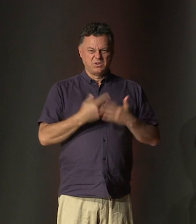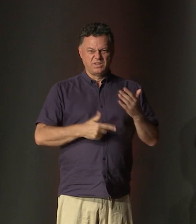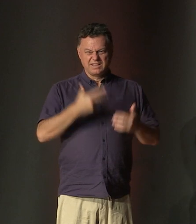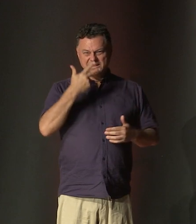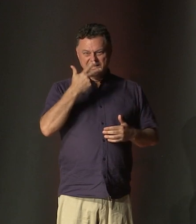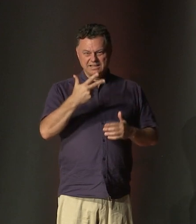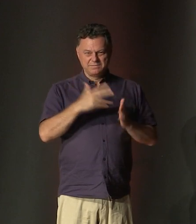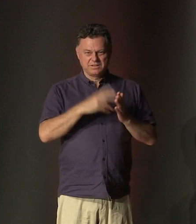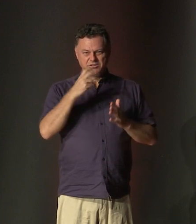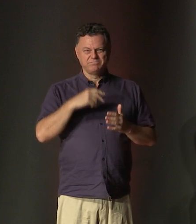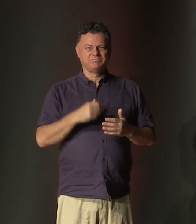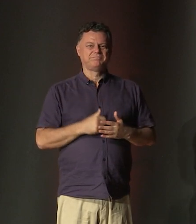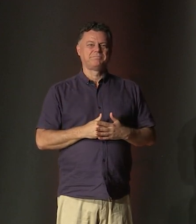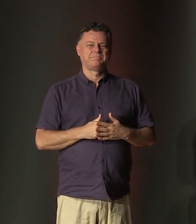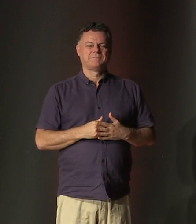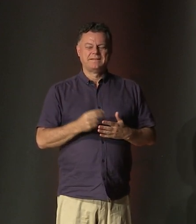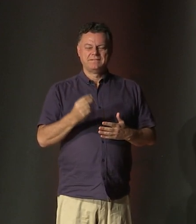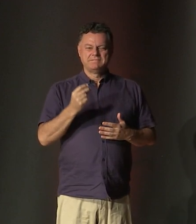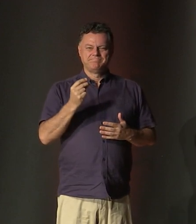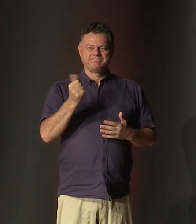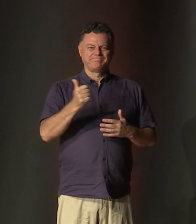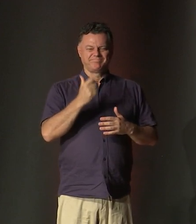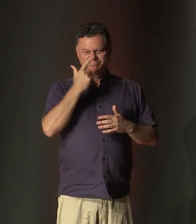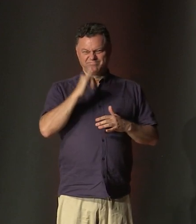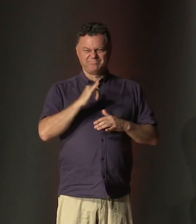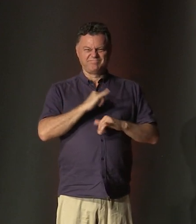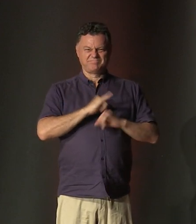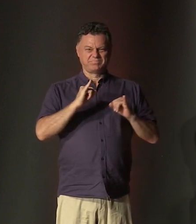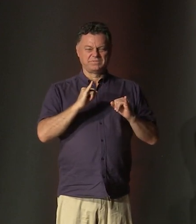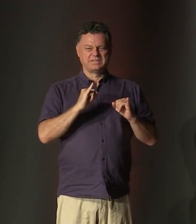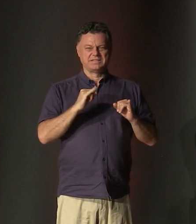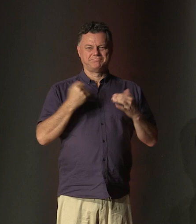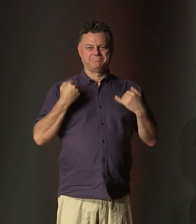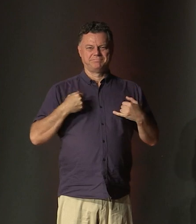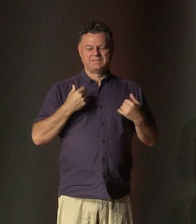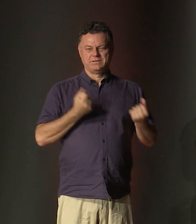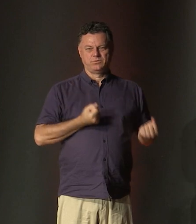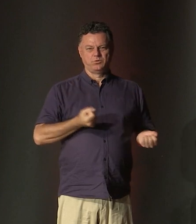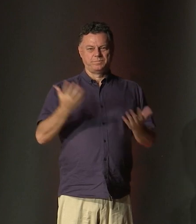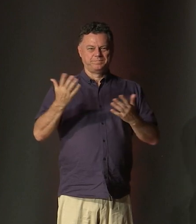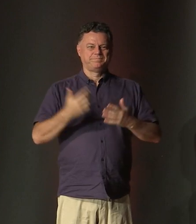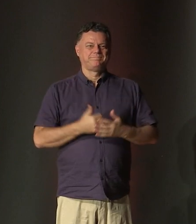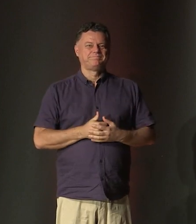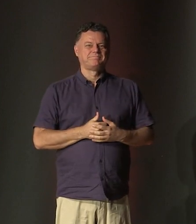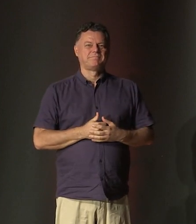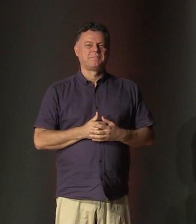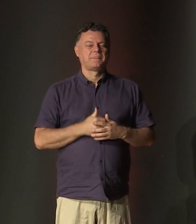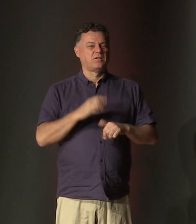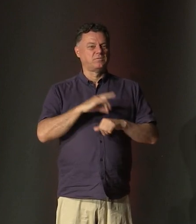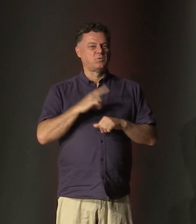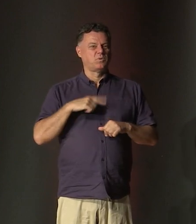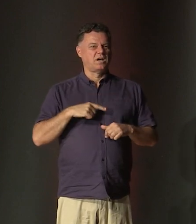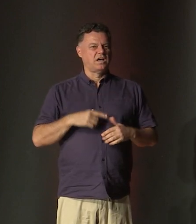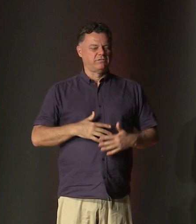she had an acute and terrifying medical emergency. She'd been having some trouble with her